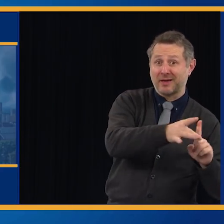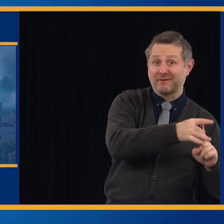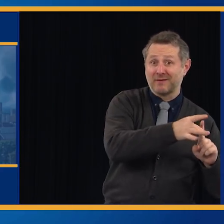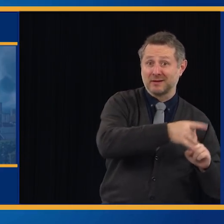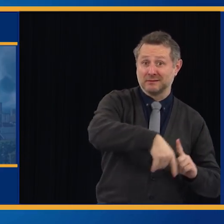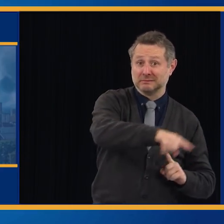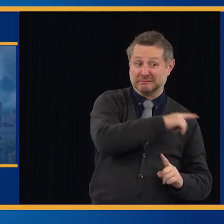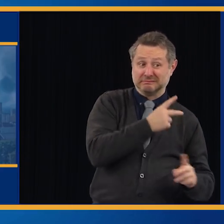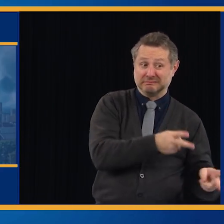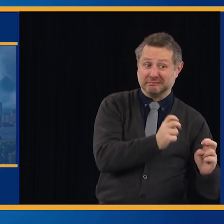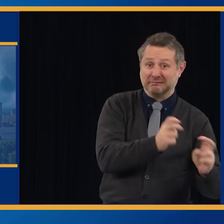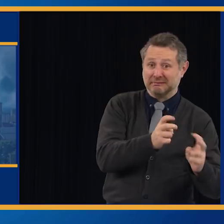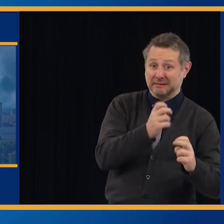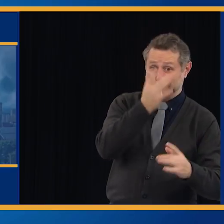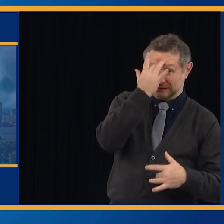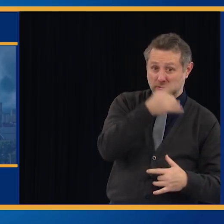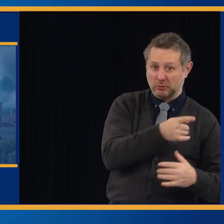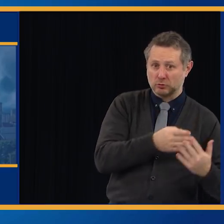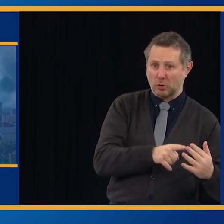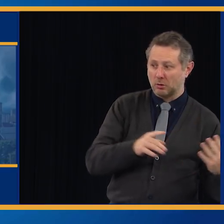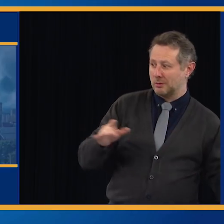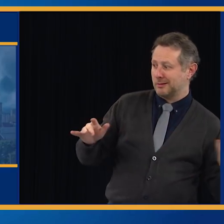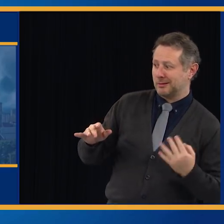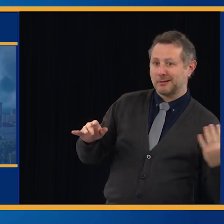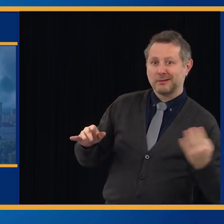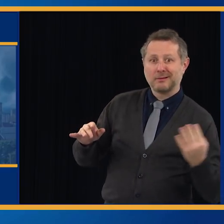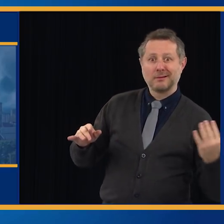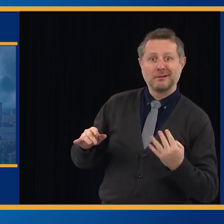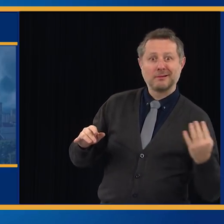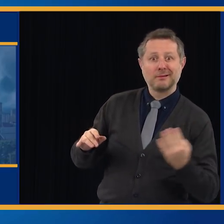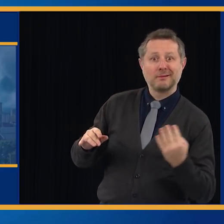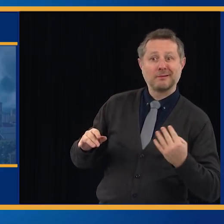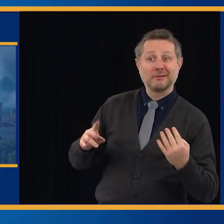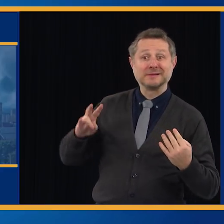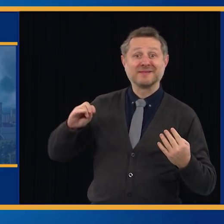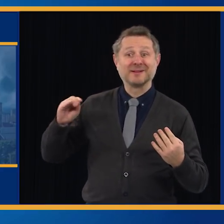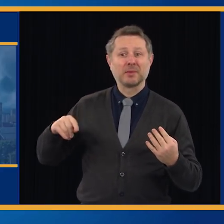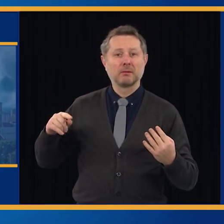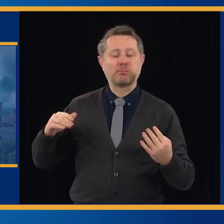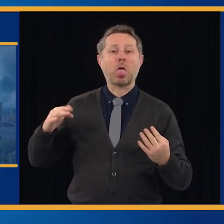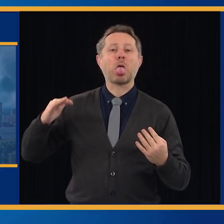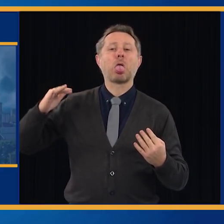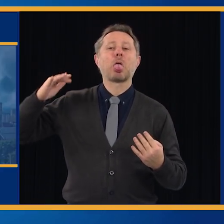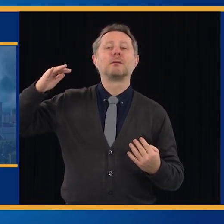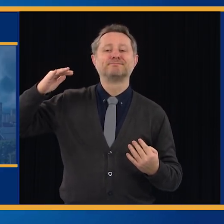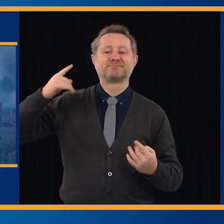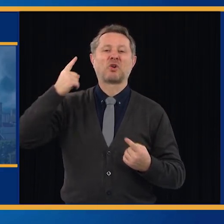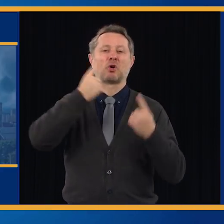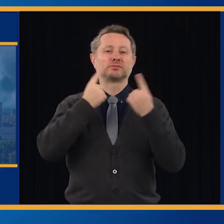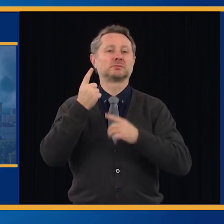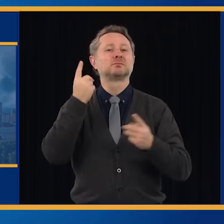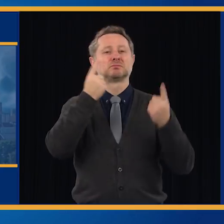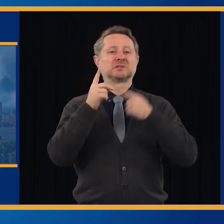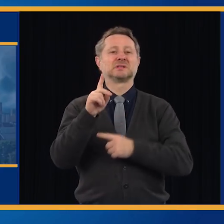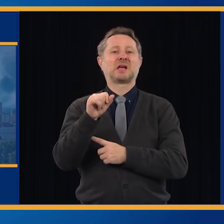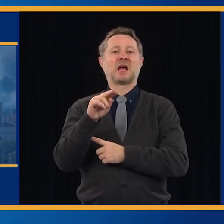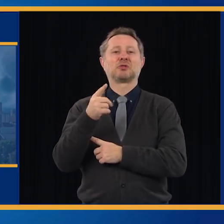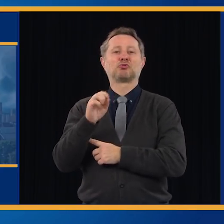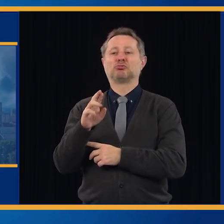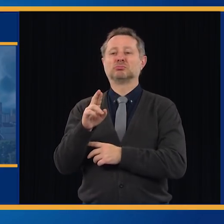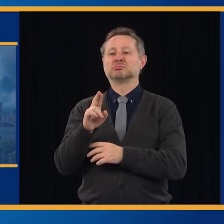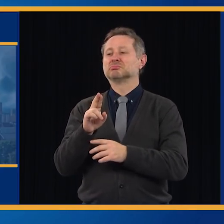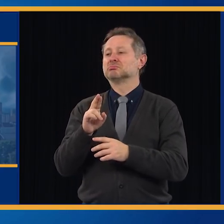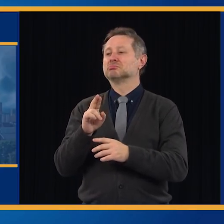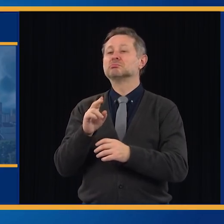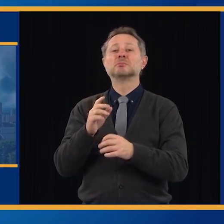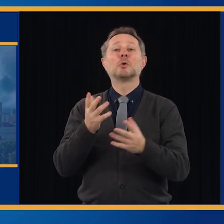and some of them come into the hospitals. So 70% is a safe metric to